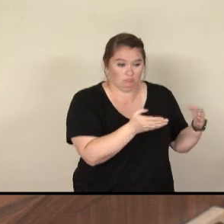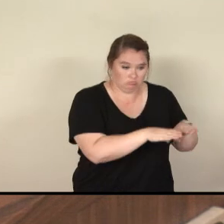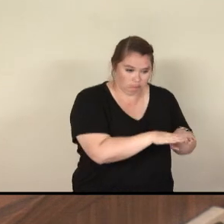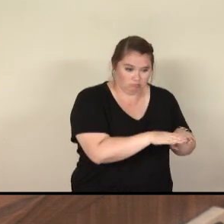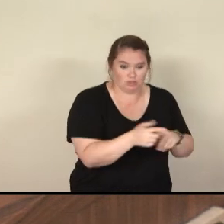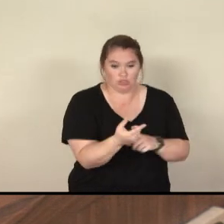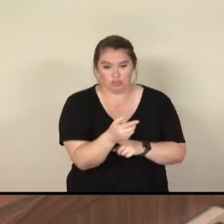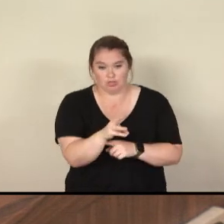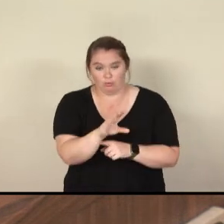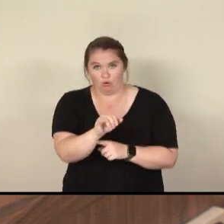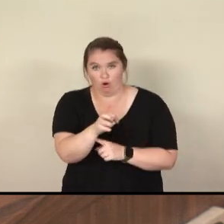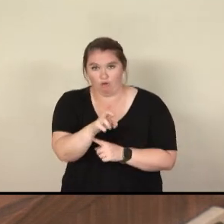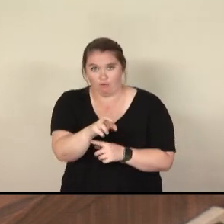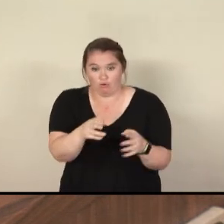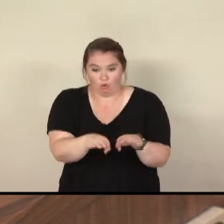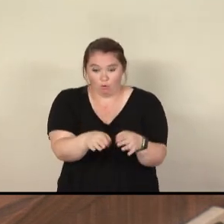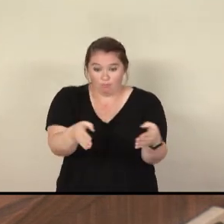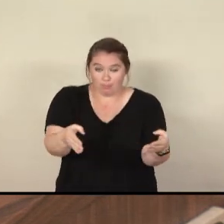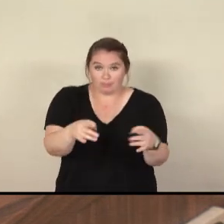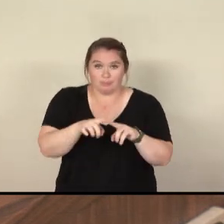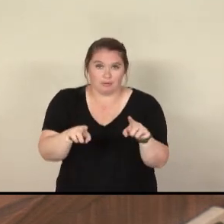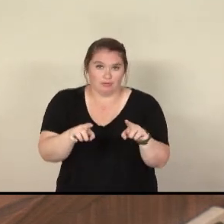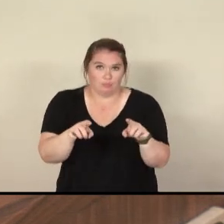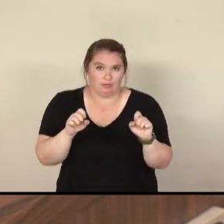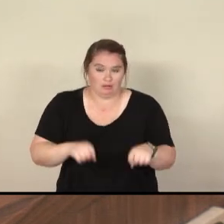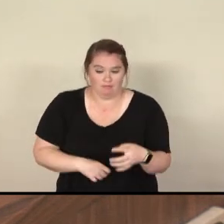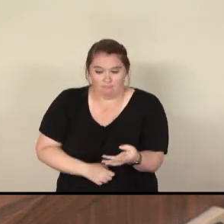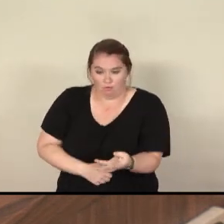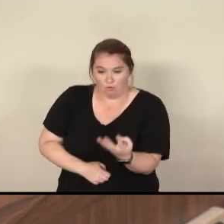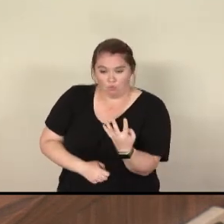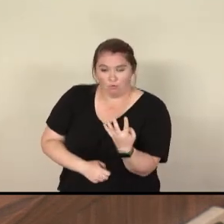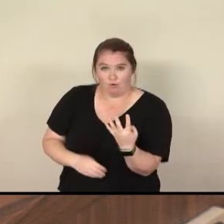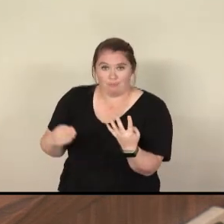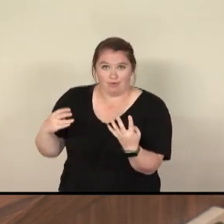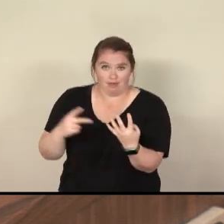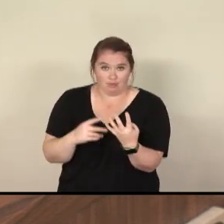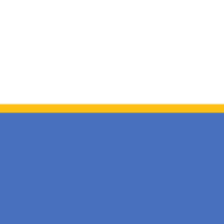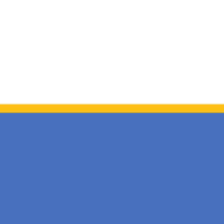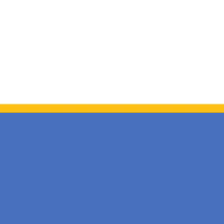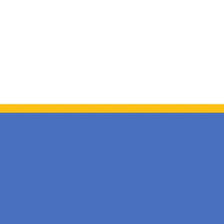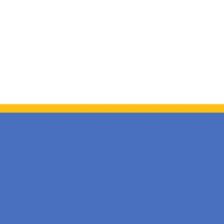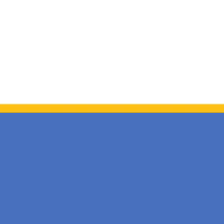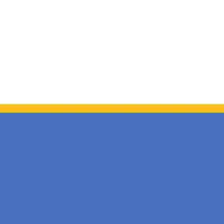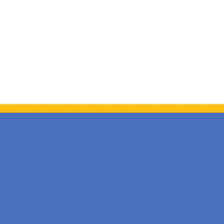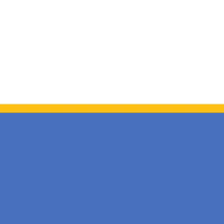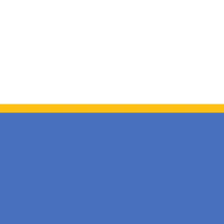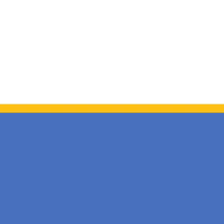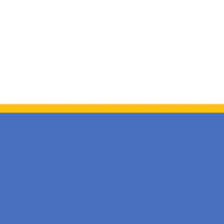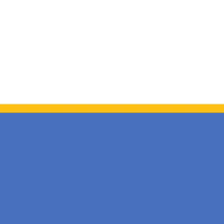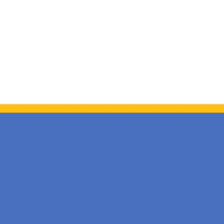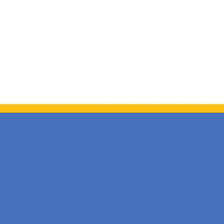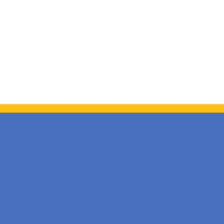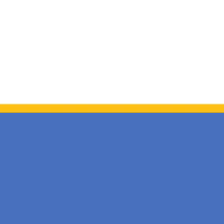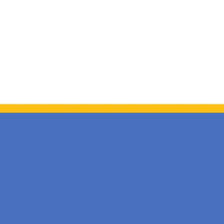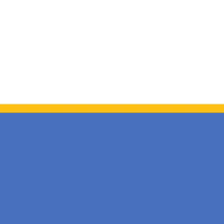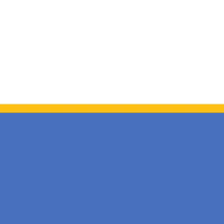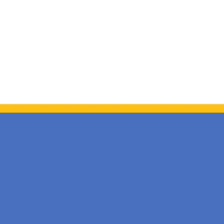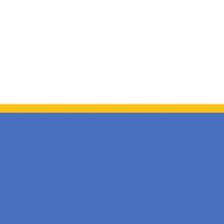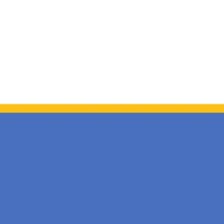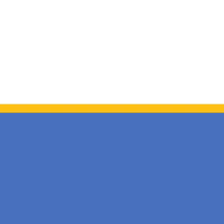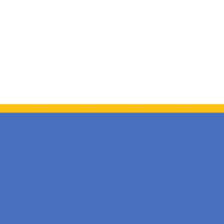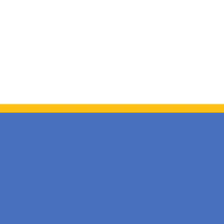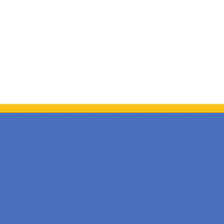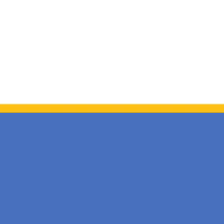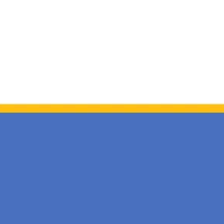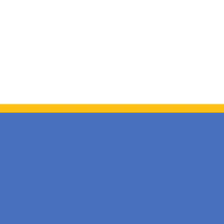opening of GW Carver but we're ready to move the four back to the district moving on to item number nine consider discuss